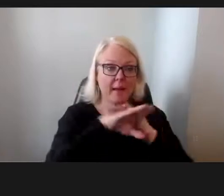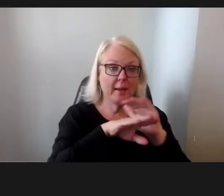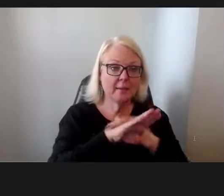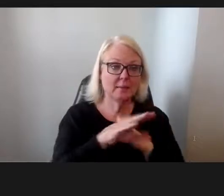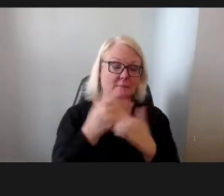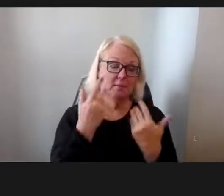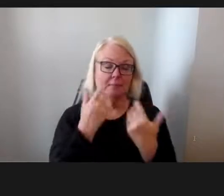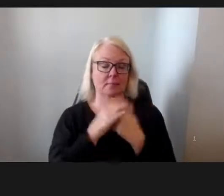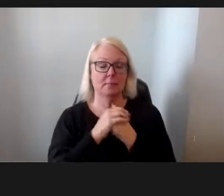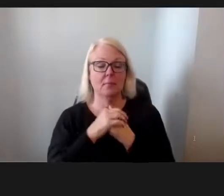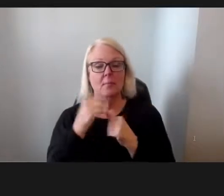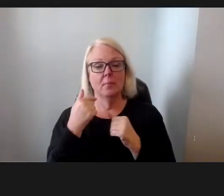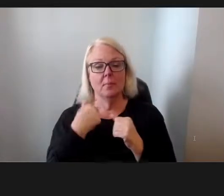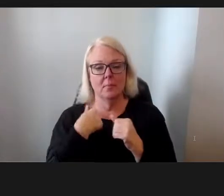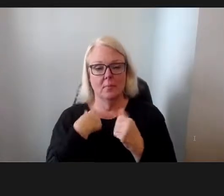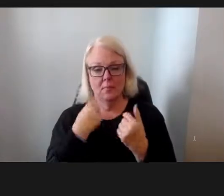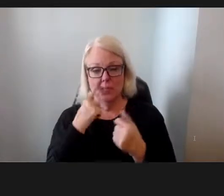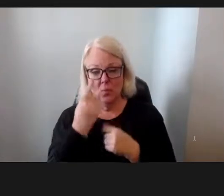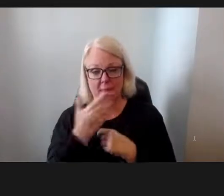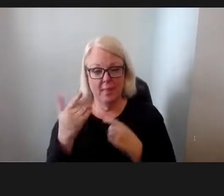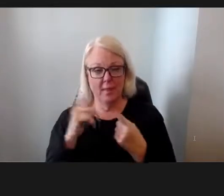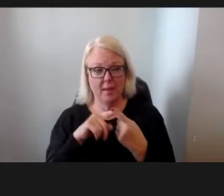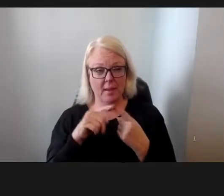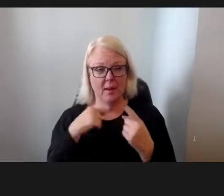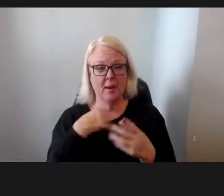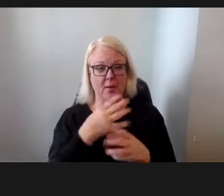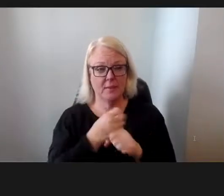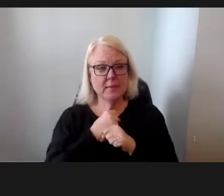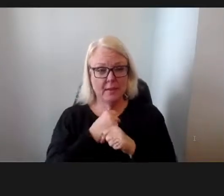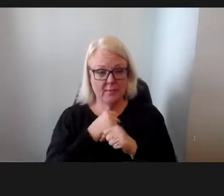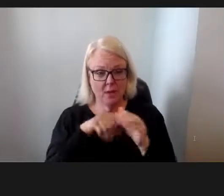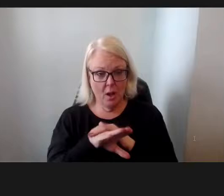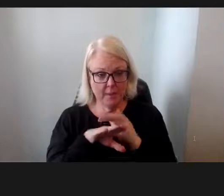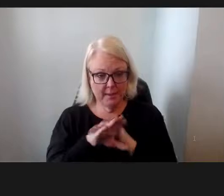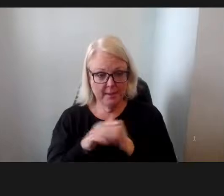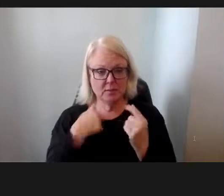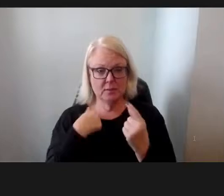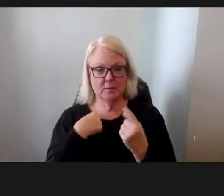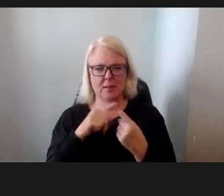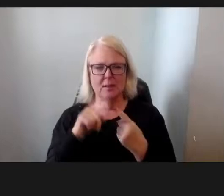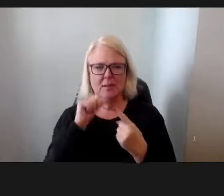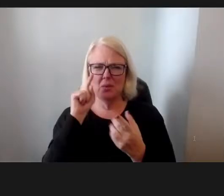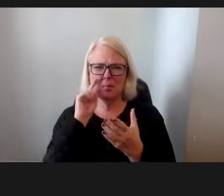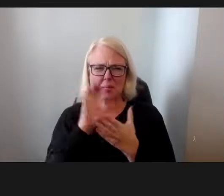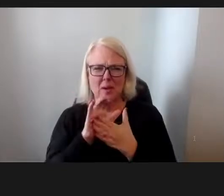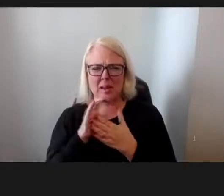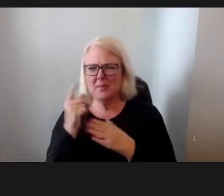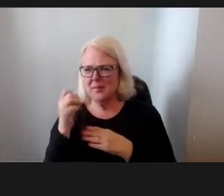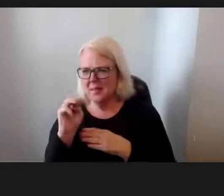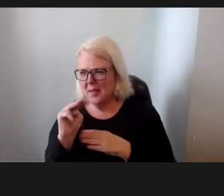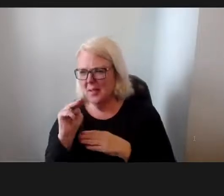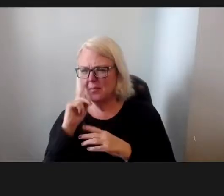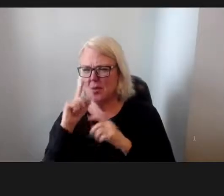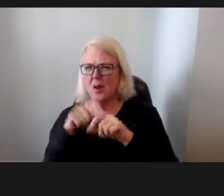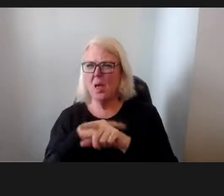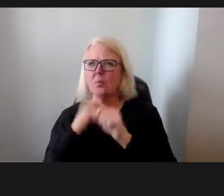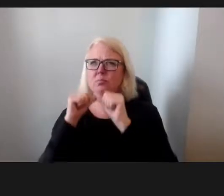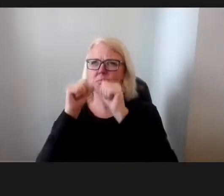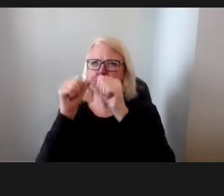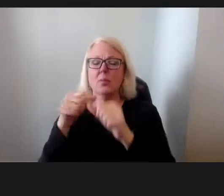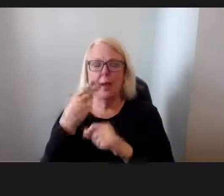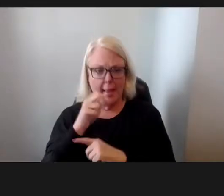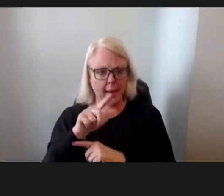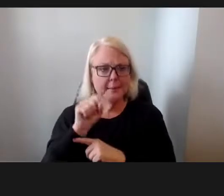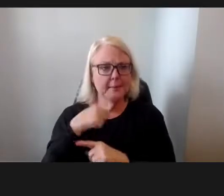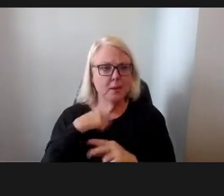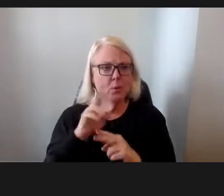strategically. For one thing, I receive accommodations. I don't believe in them as a long-term strategy, but hell yes, I use